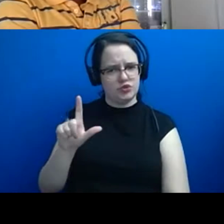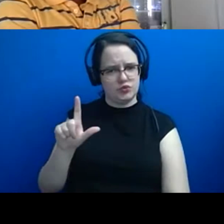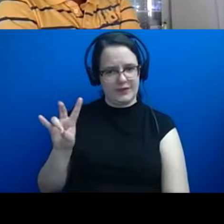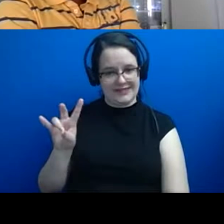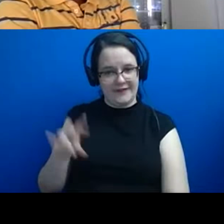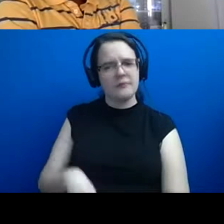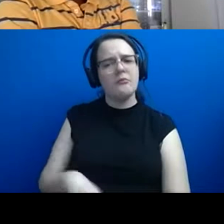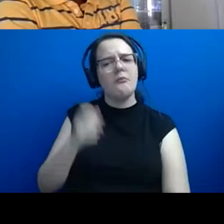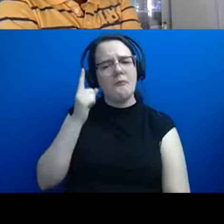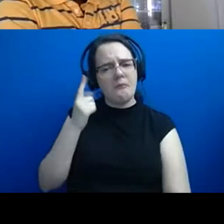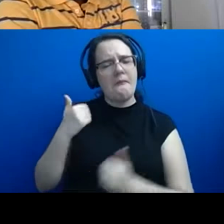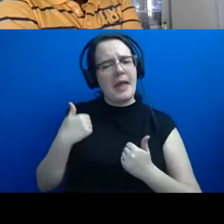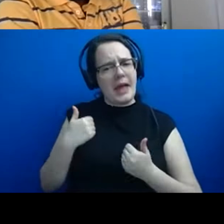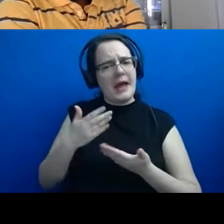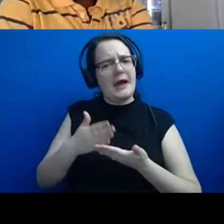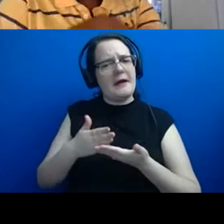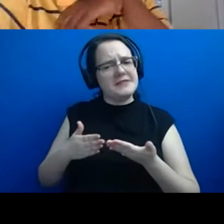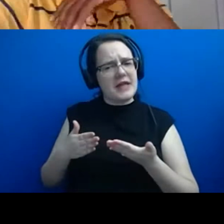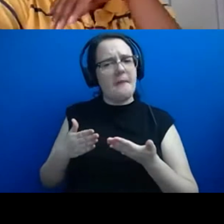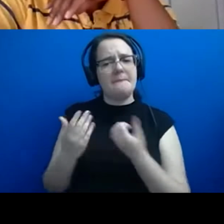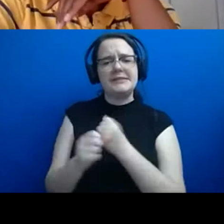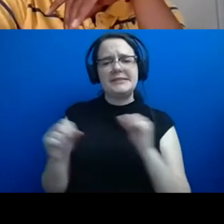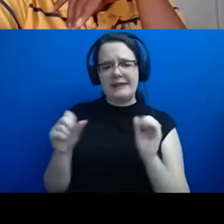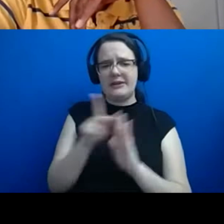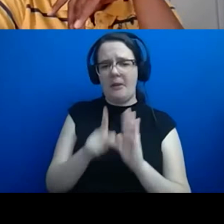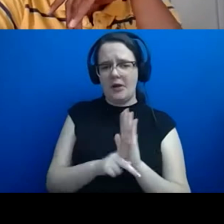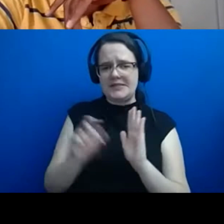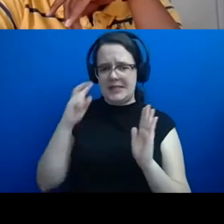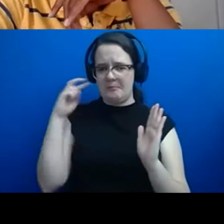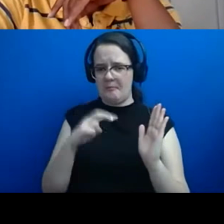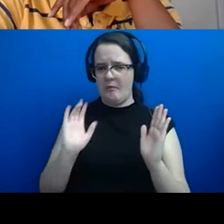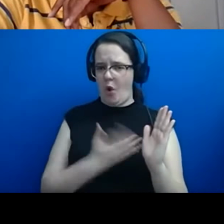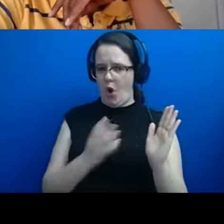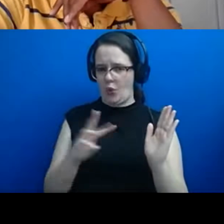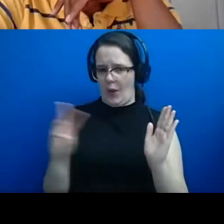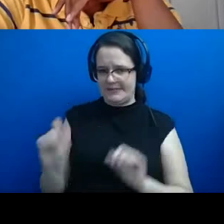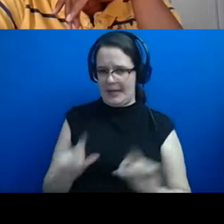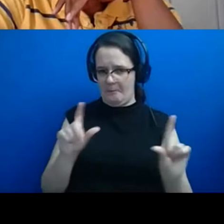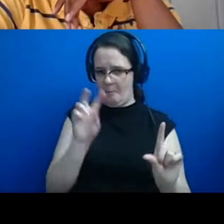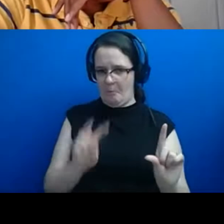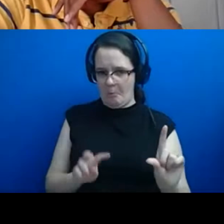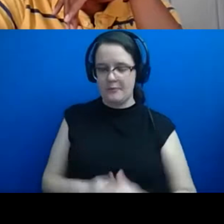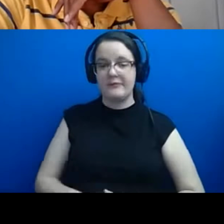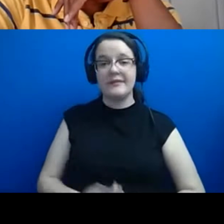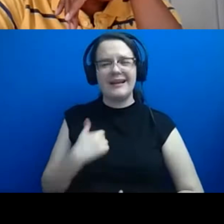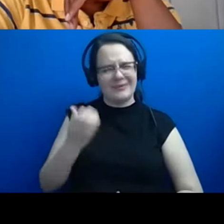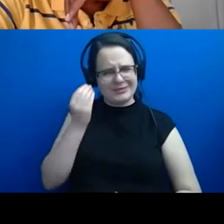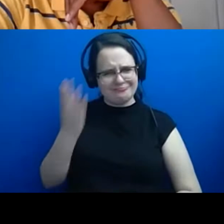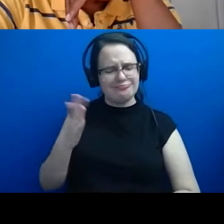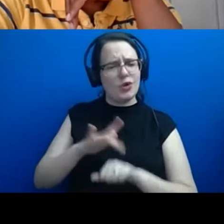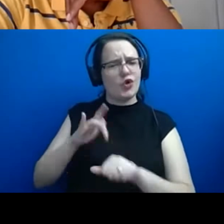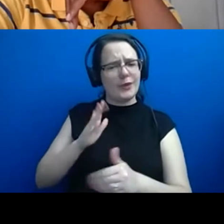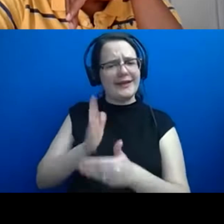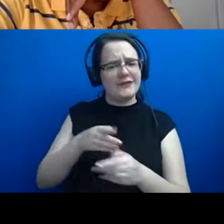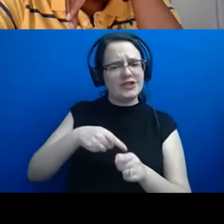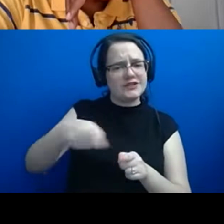safety protocols that you can see on our website. I also want you to know that early intervention specialists along with families